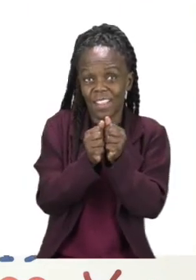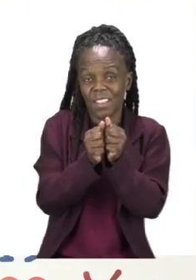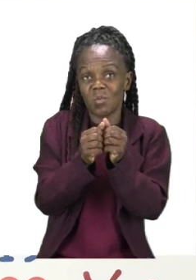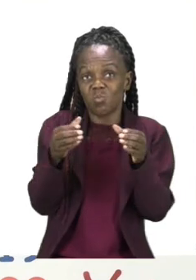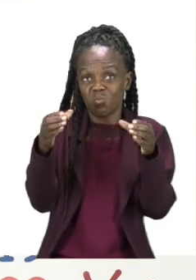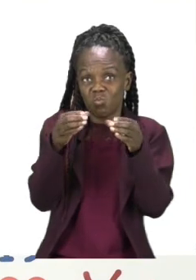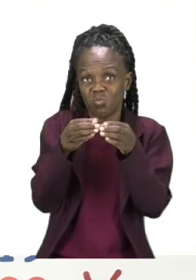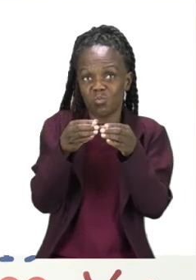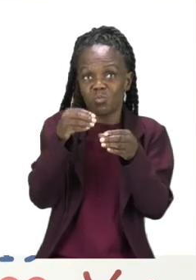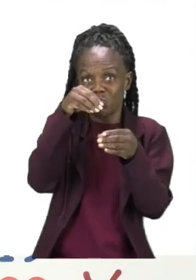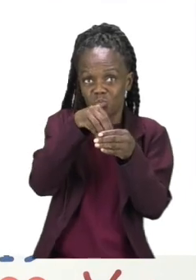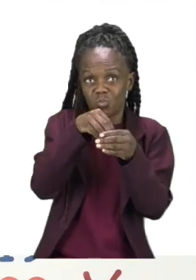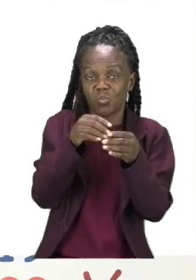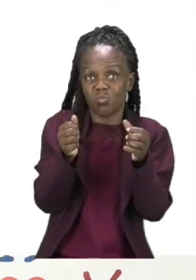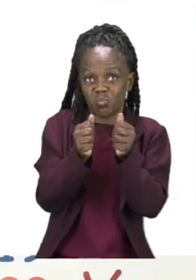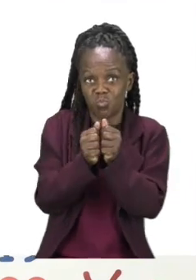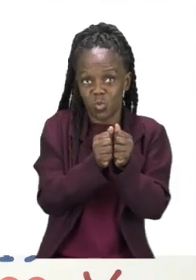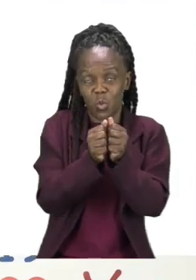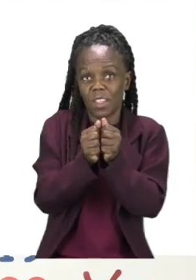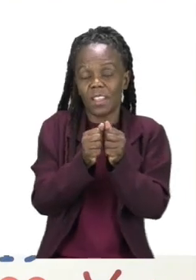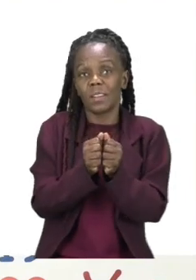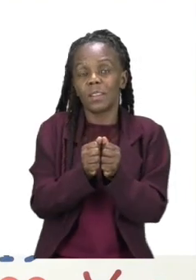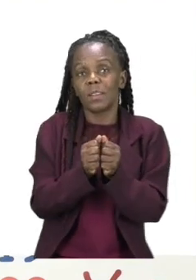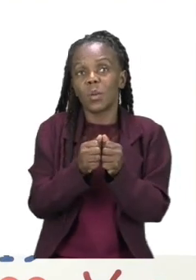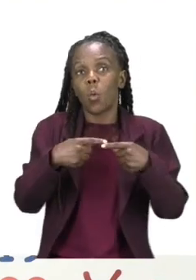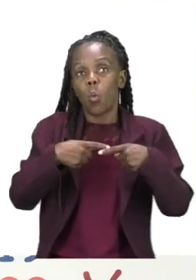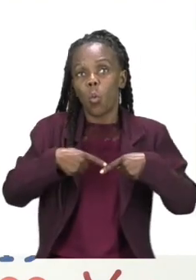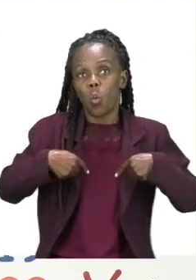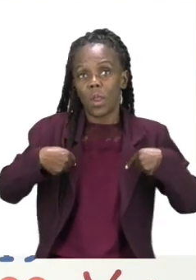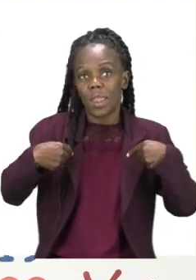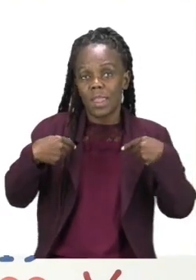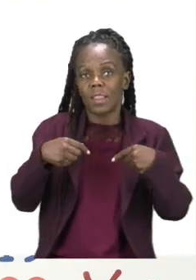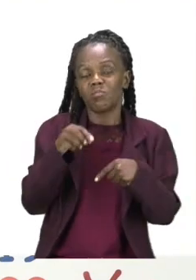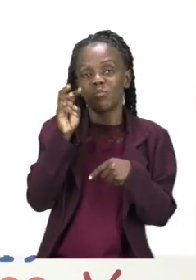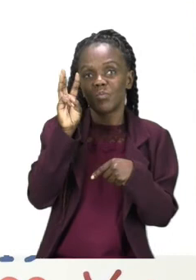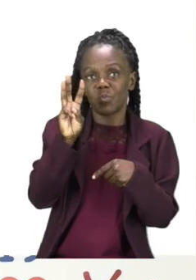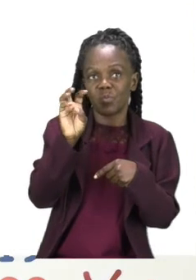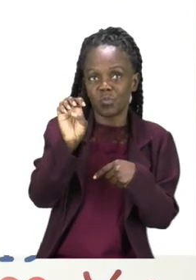group, including yourself, and we say we.